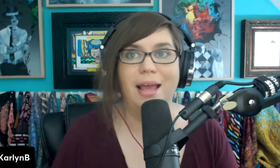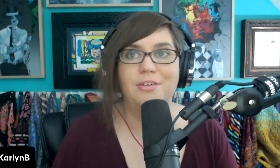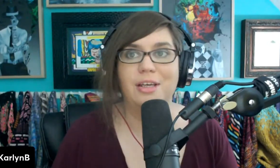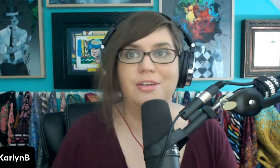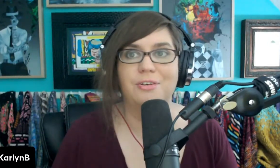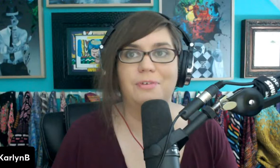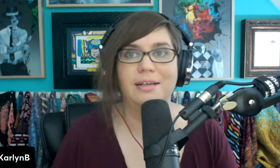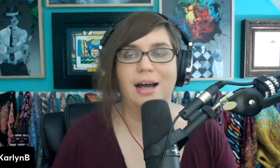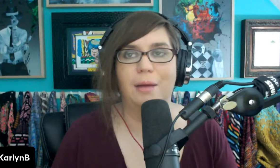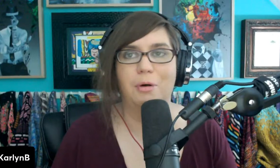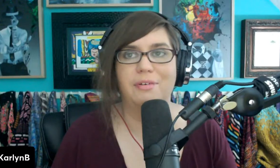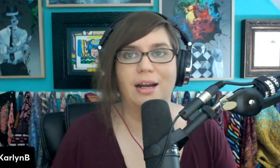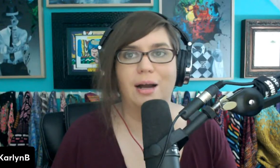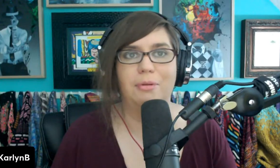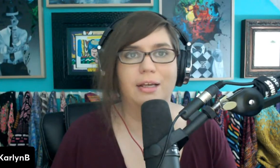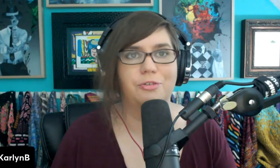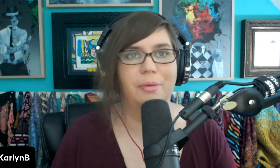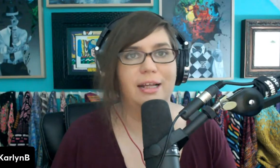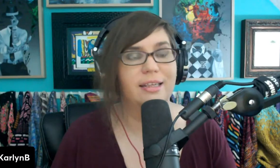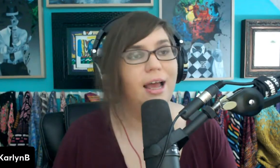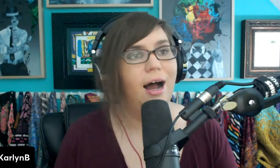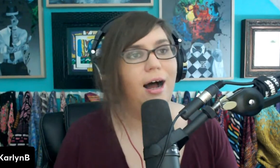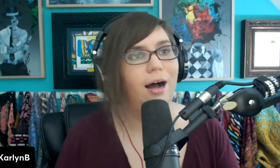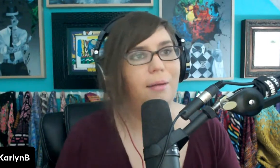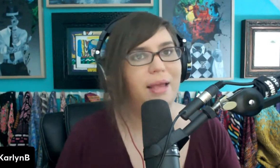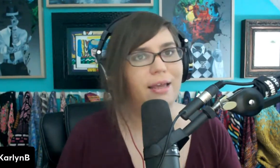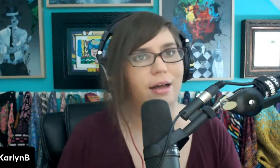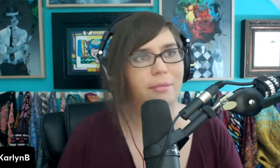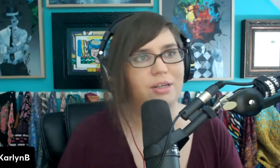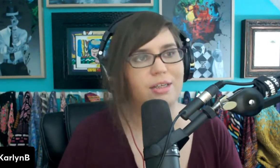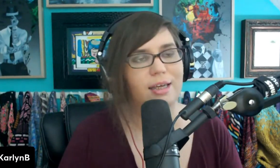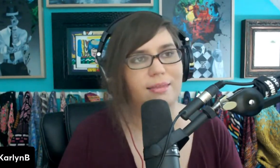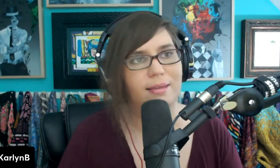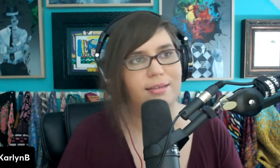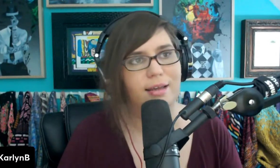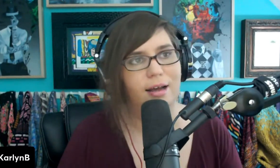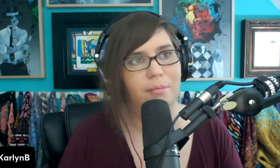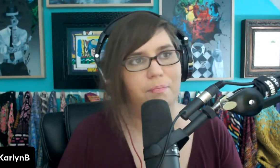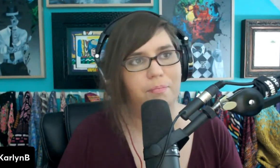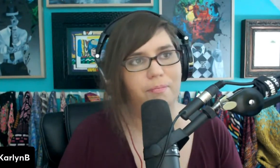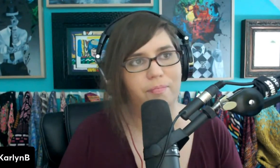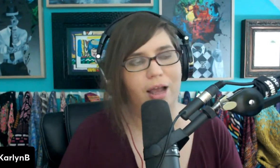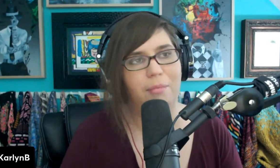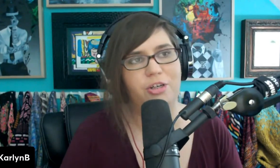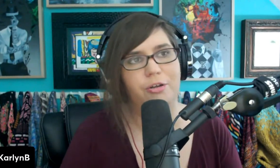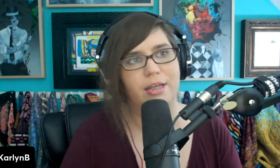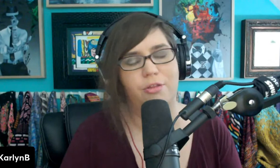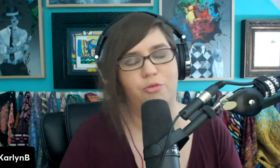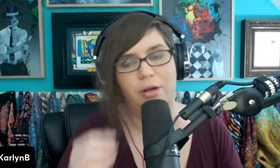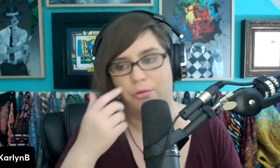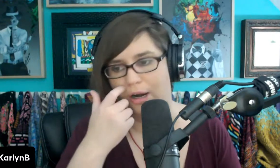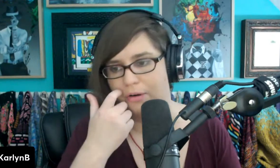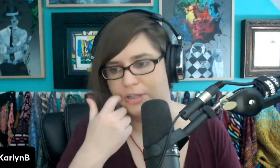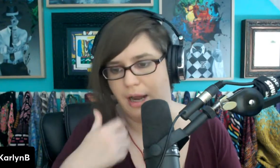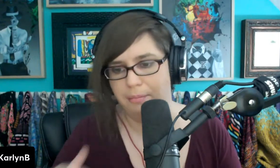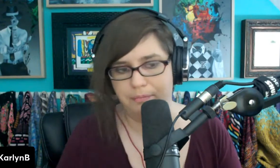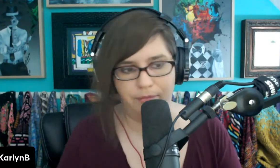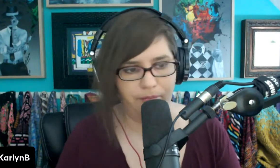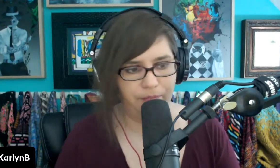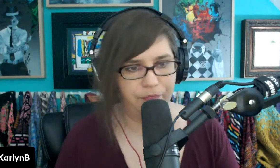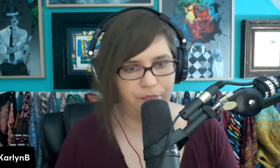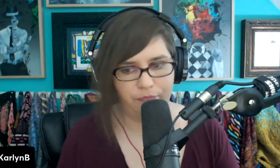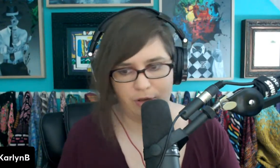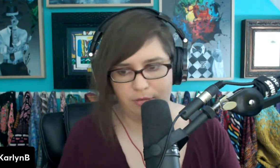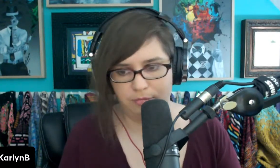some education fun time while we've got a couple extra minutes? Hang on, let me just get this up. I'm going to show you guys a Twitter thread I wrote today.